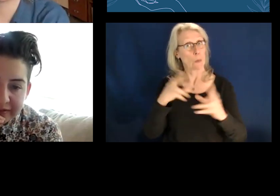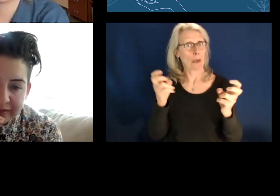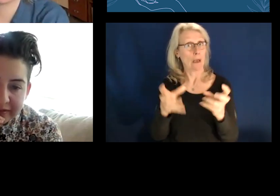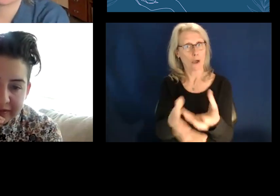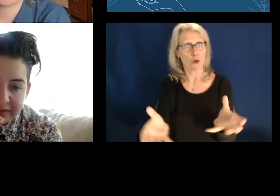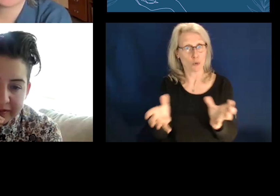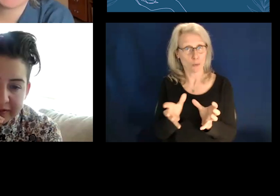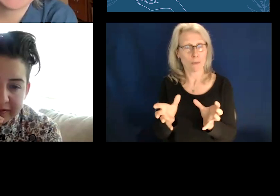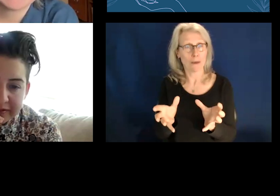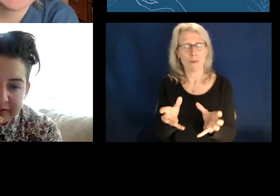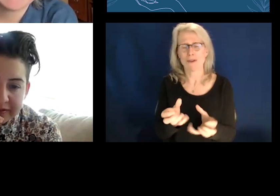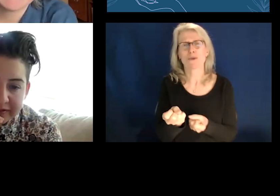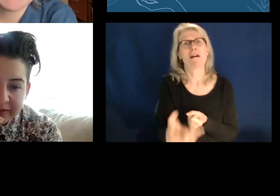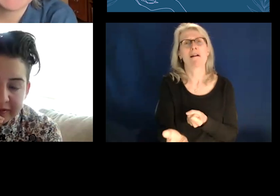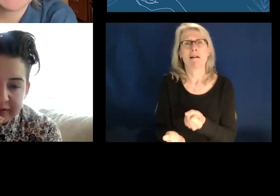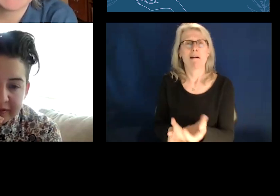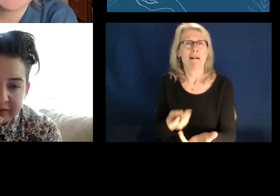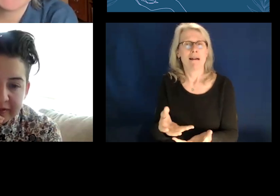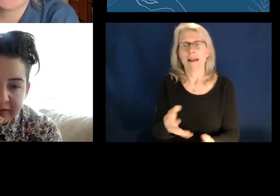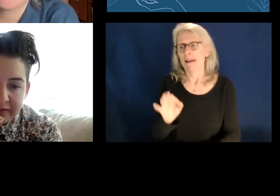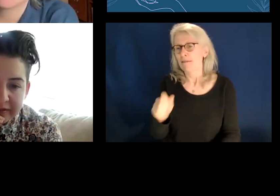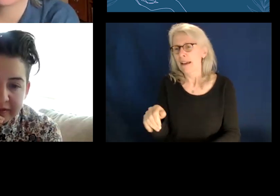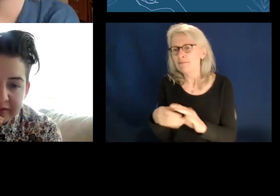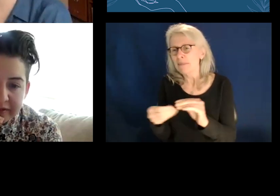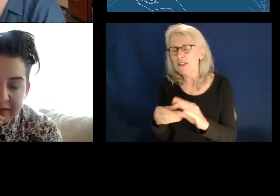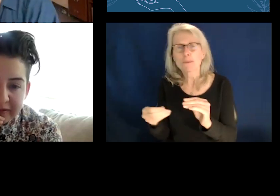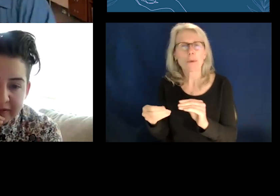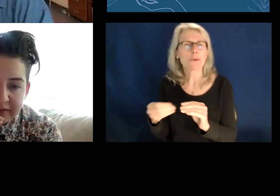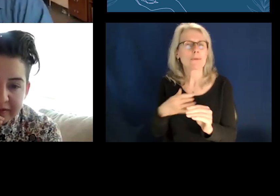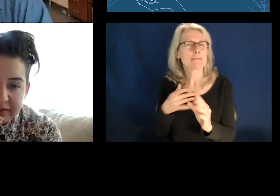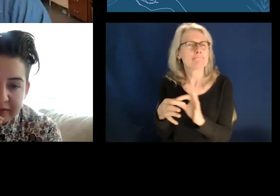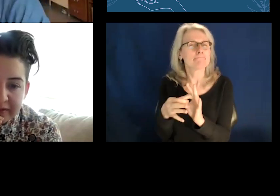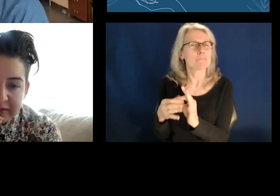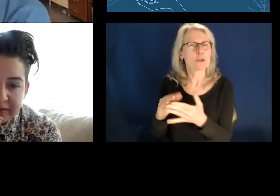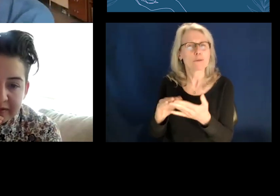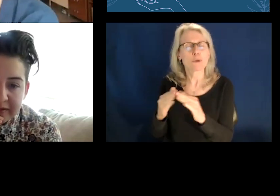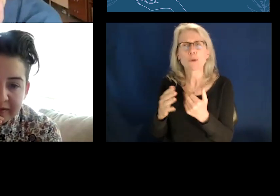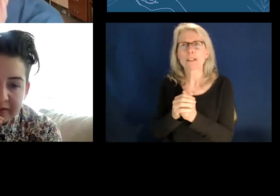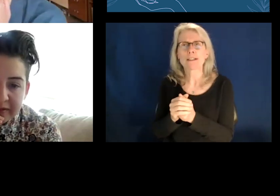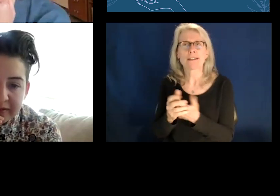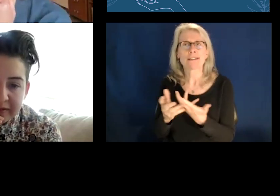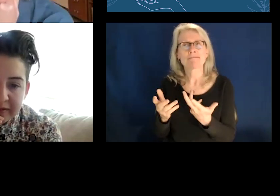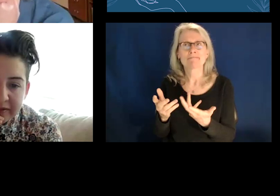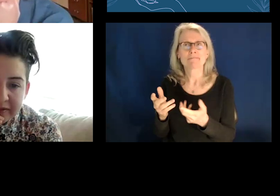course, like Faye, you're talking about connecting with community, doing work with people